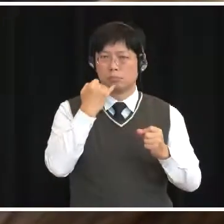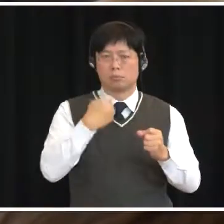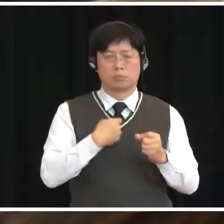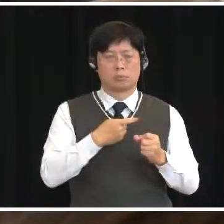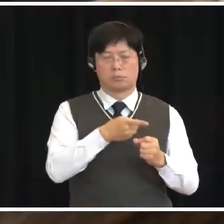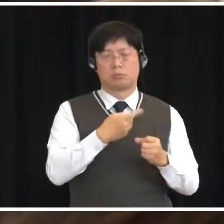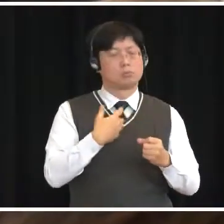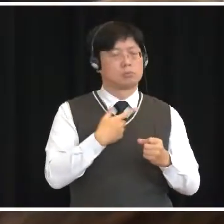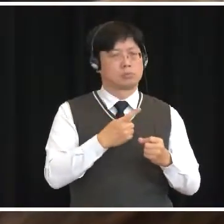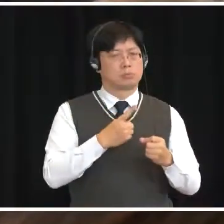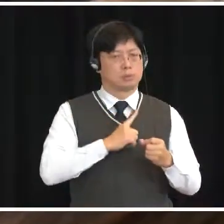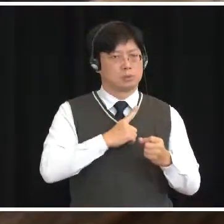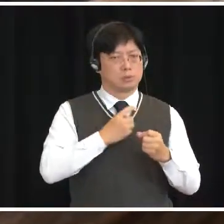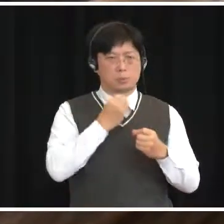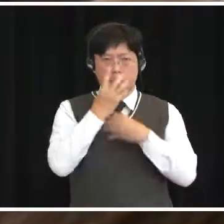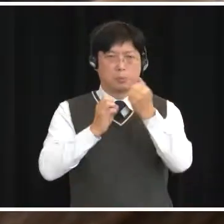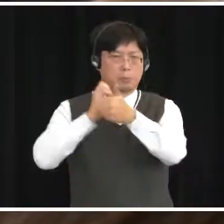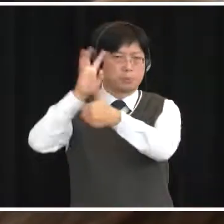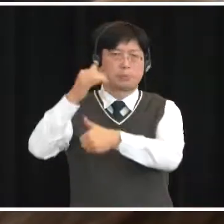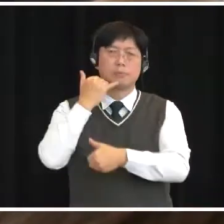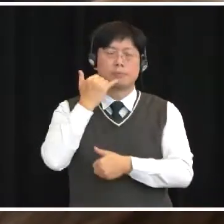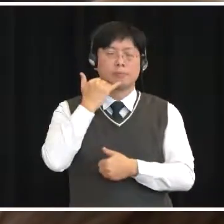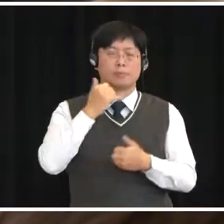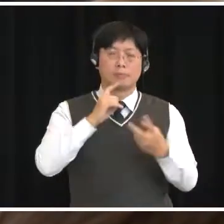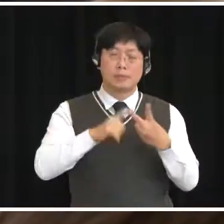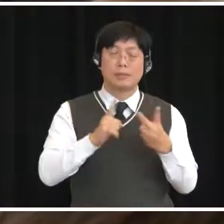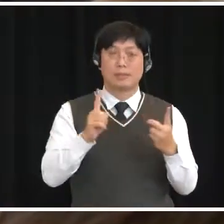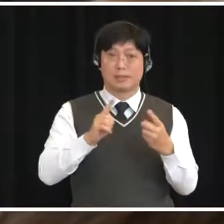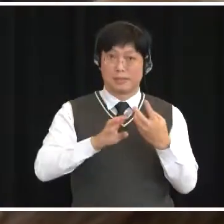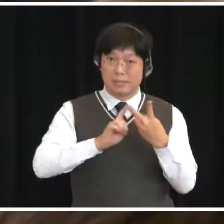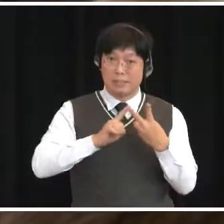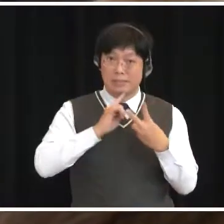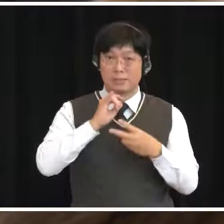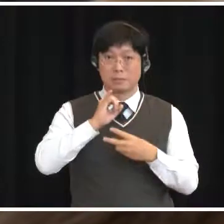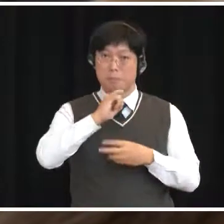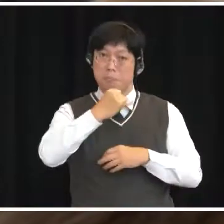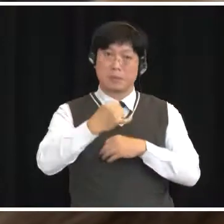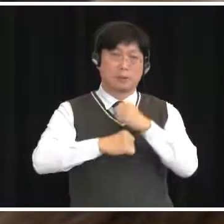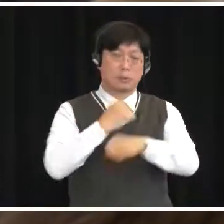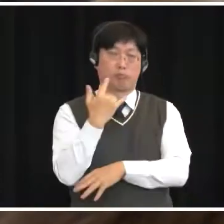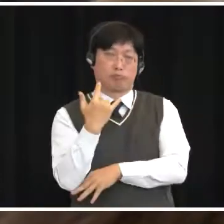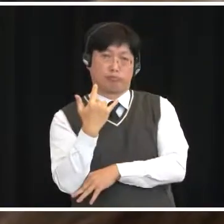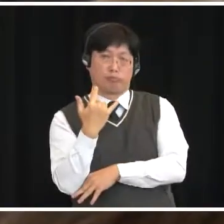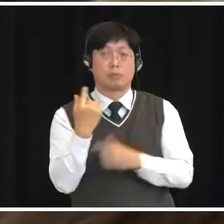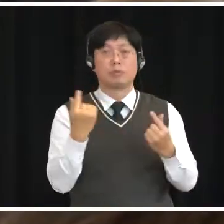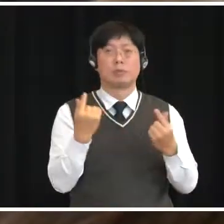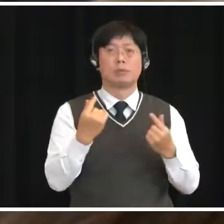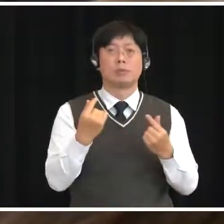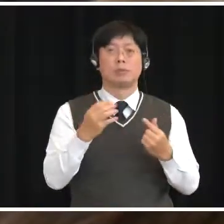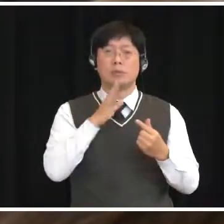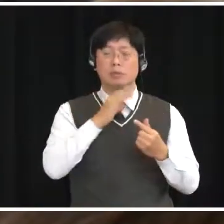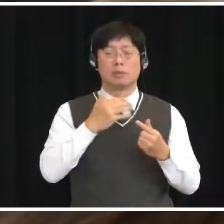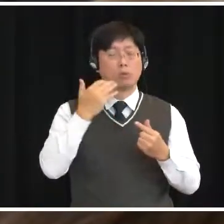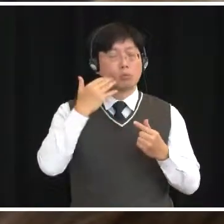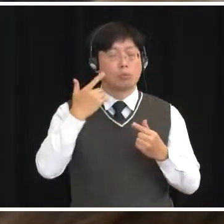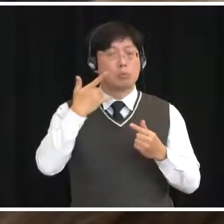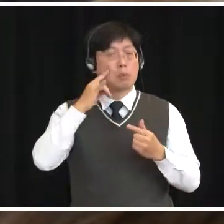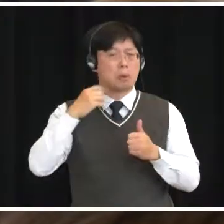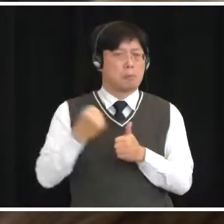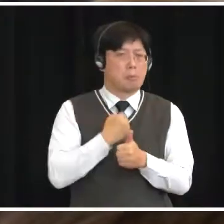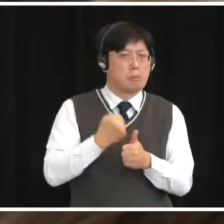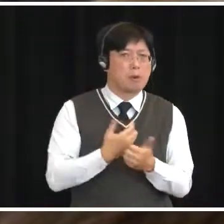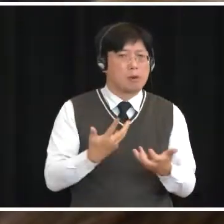on campus. So students can make their opinions expressed. So this